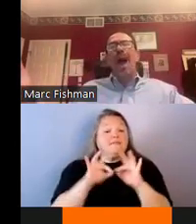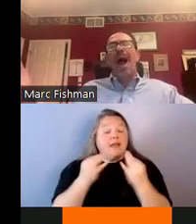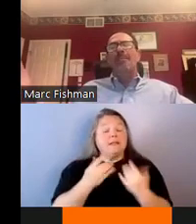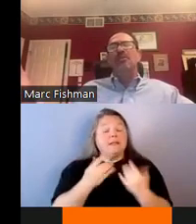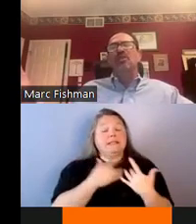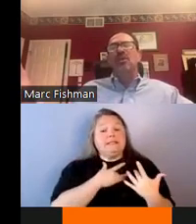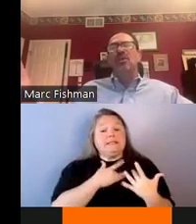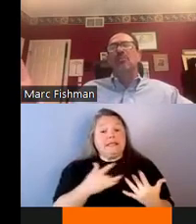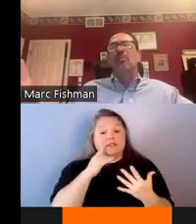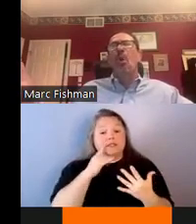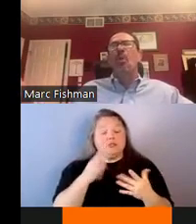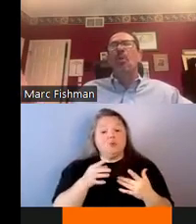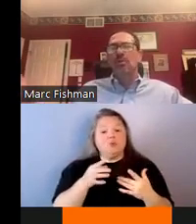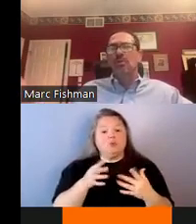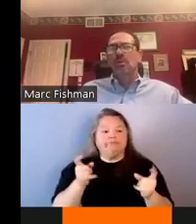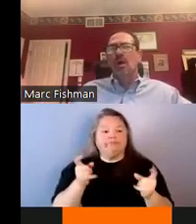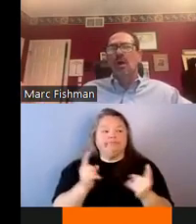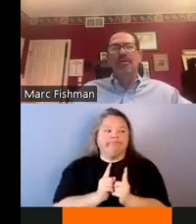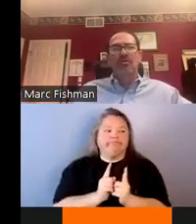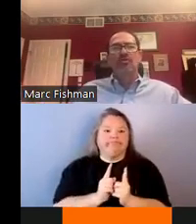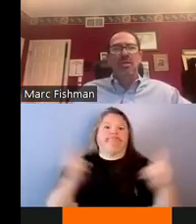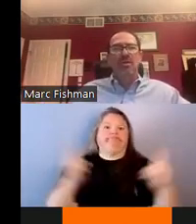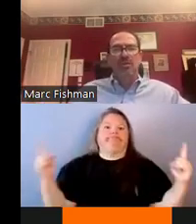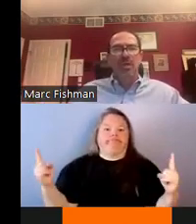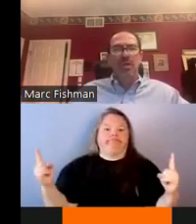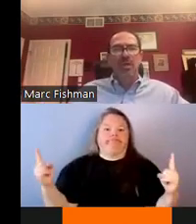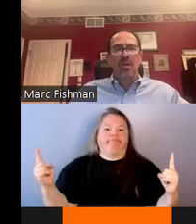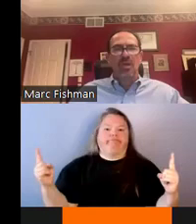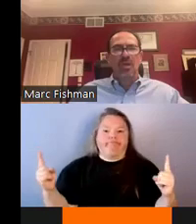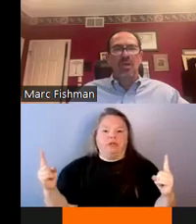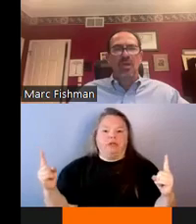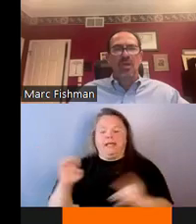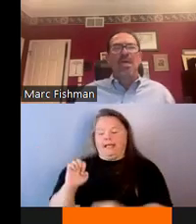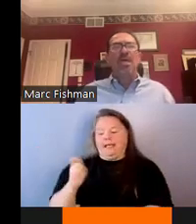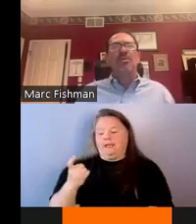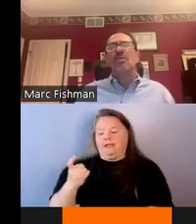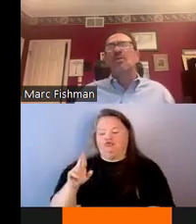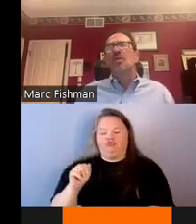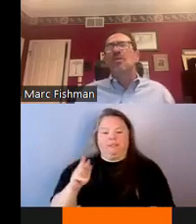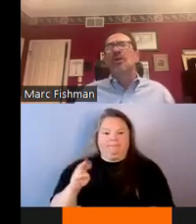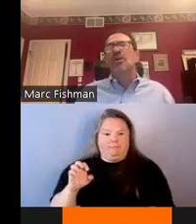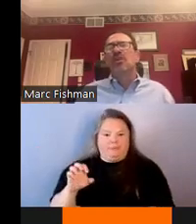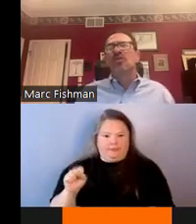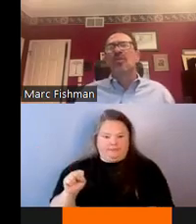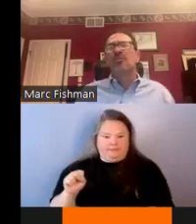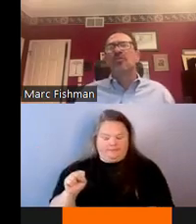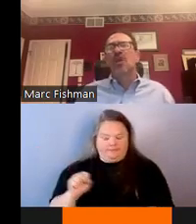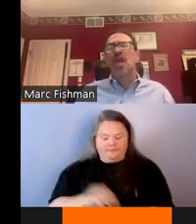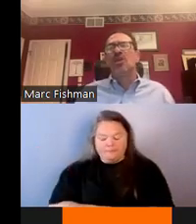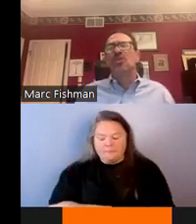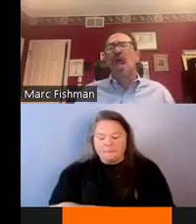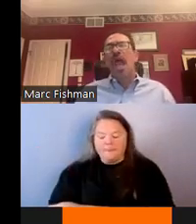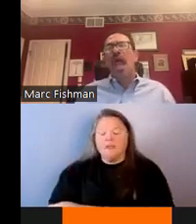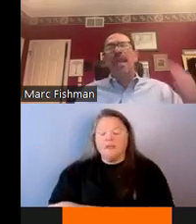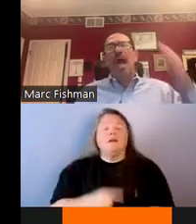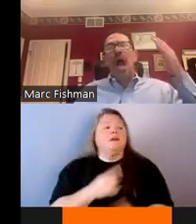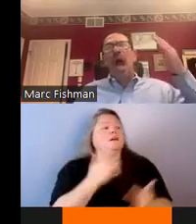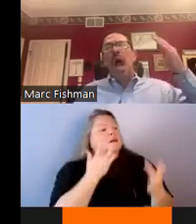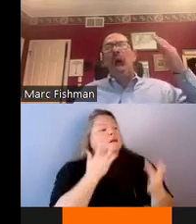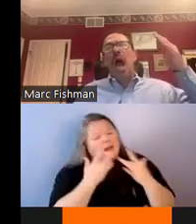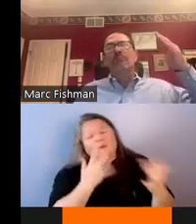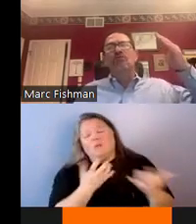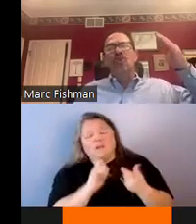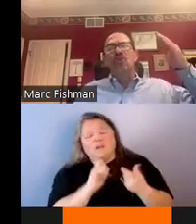these opposite poles of extremes. Either they're desperate for change